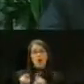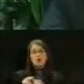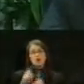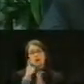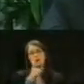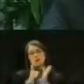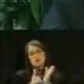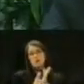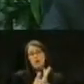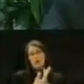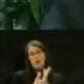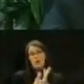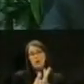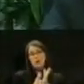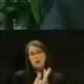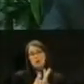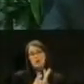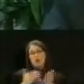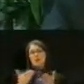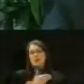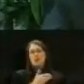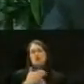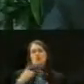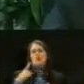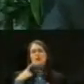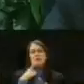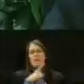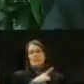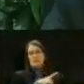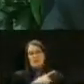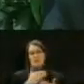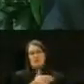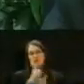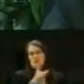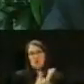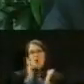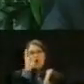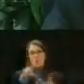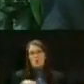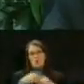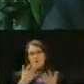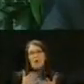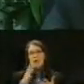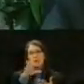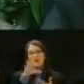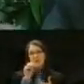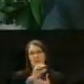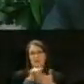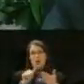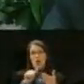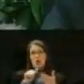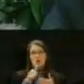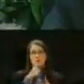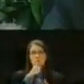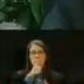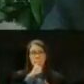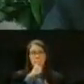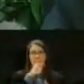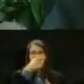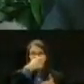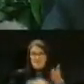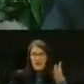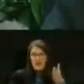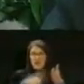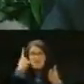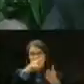would provide that there be a $50 personal fine attached to each and every violation of the Act. In addition